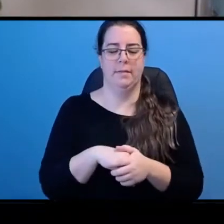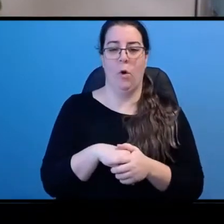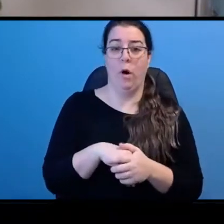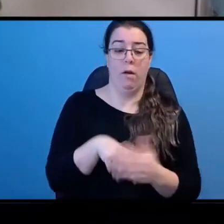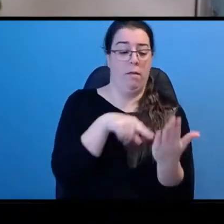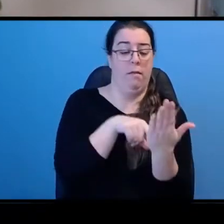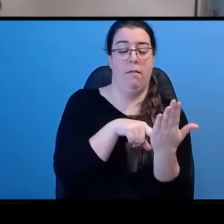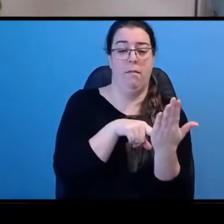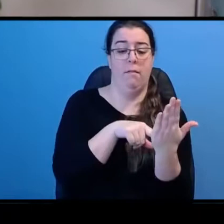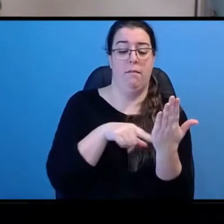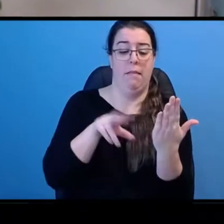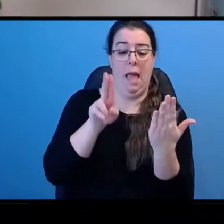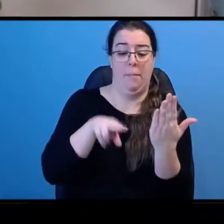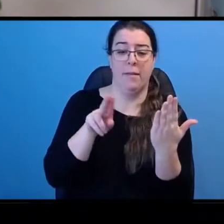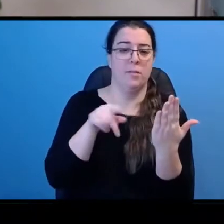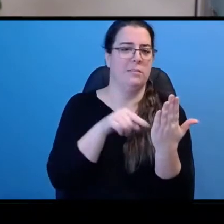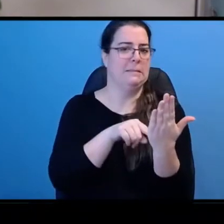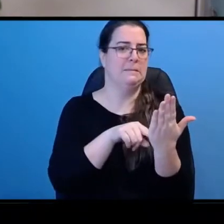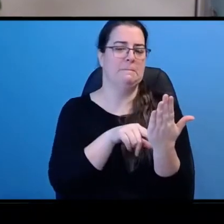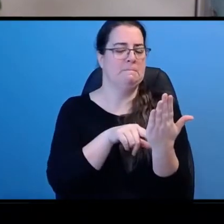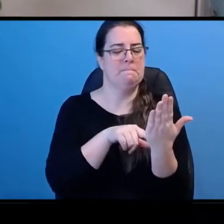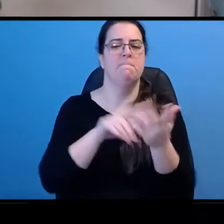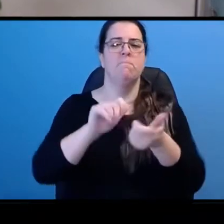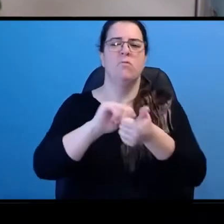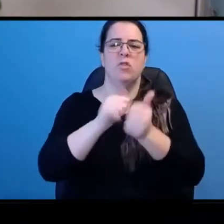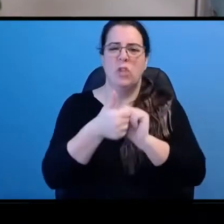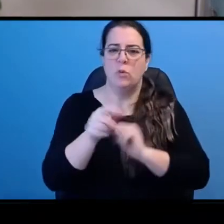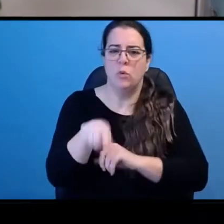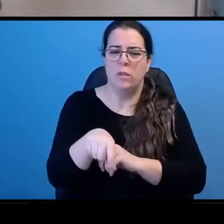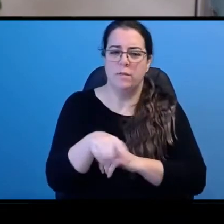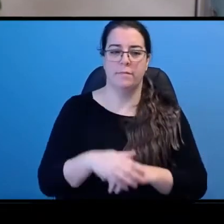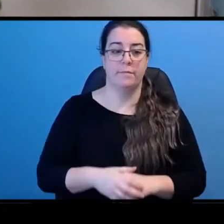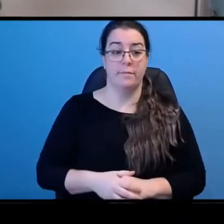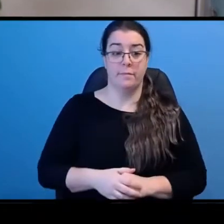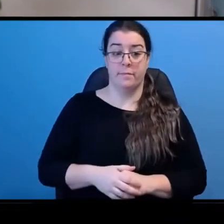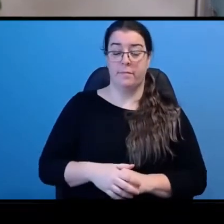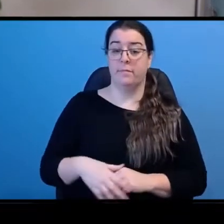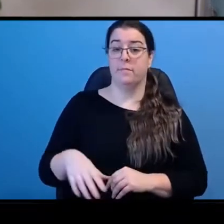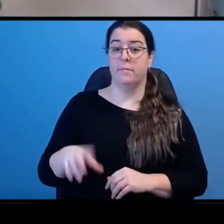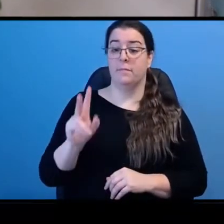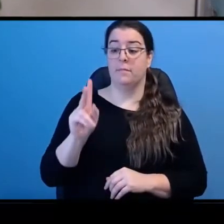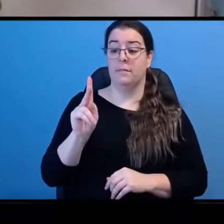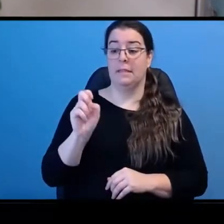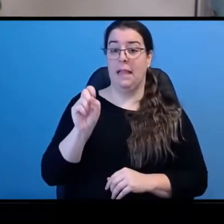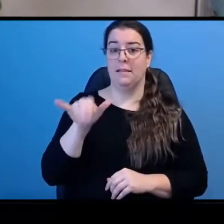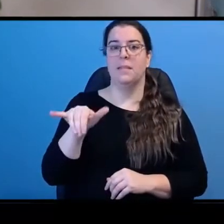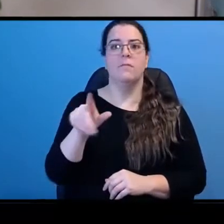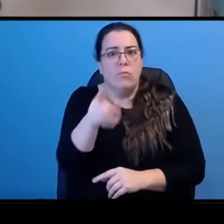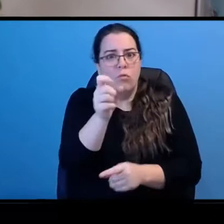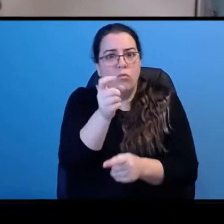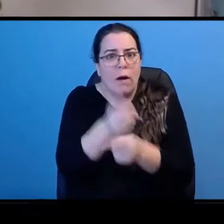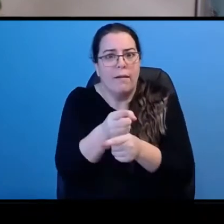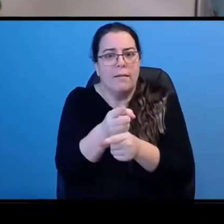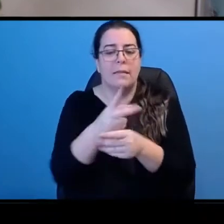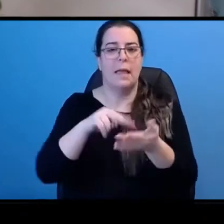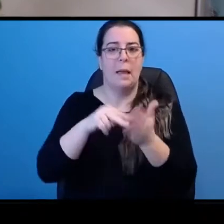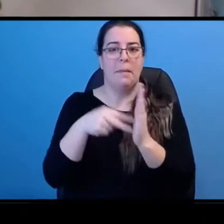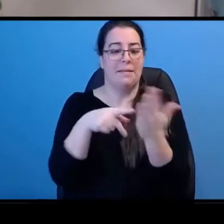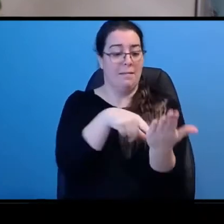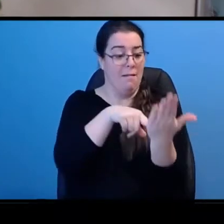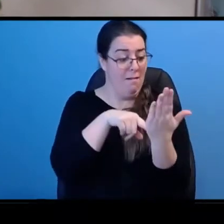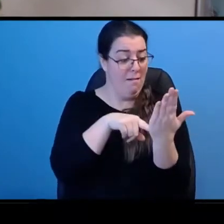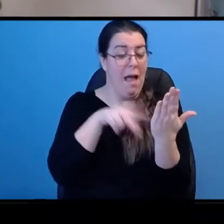ready yet. You know, so you can decide, you know, once you receive your feedback, you can decide, you know what, maybe this project